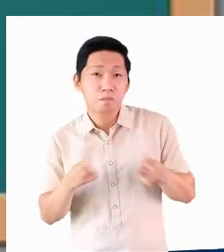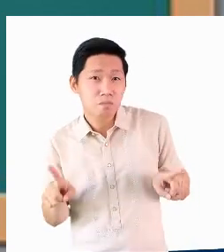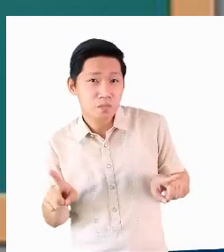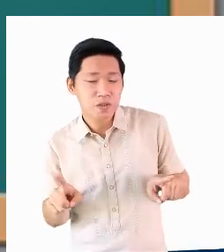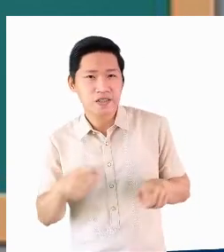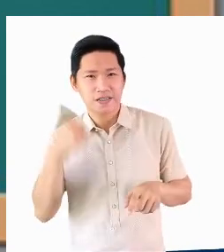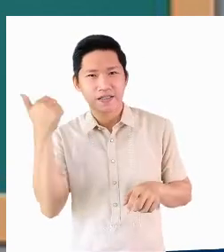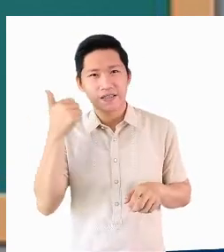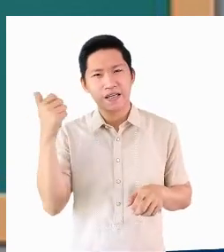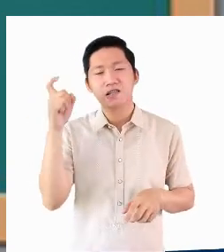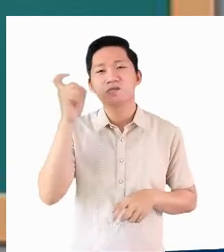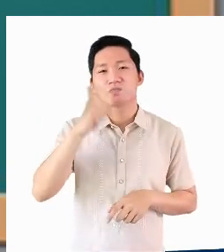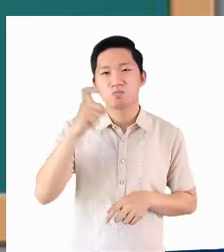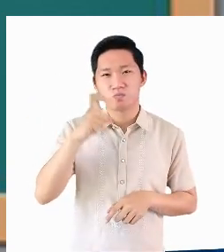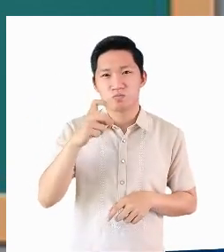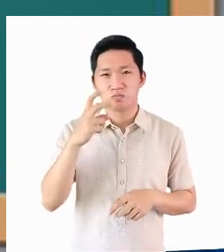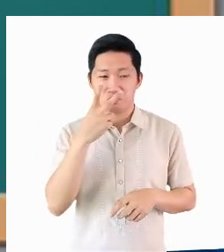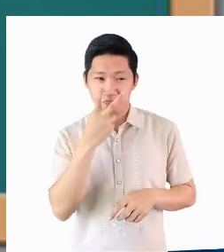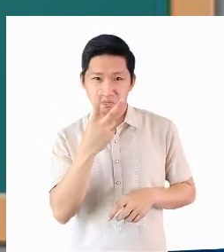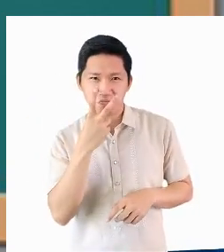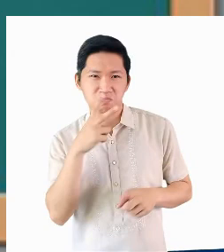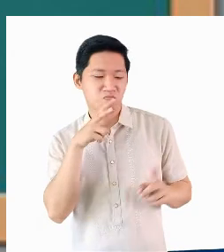is a must.